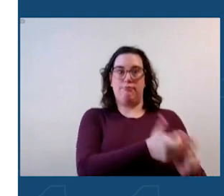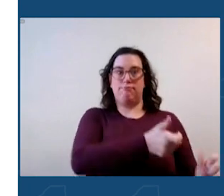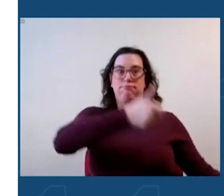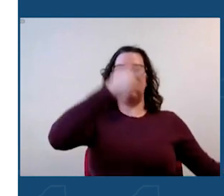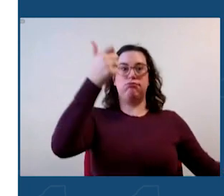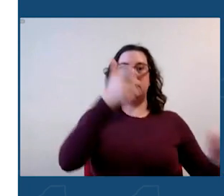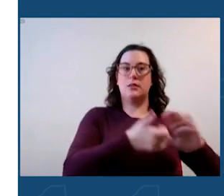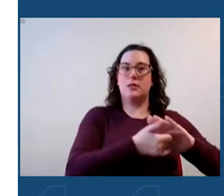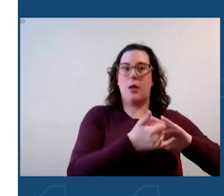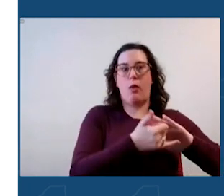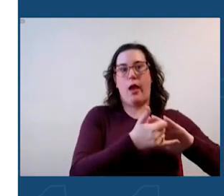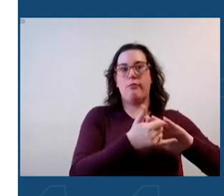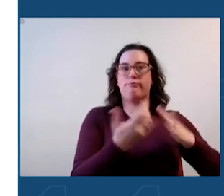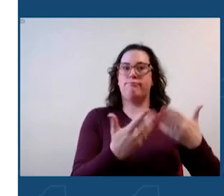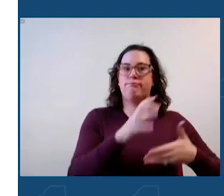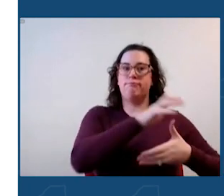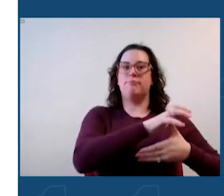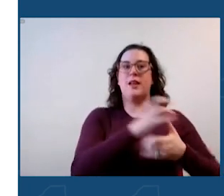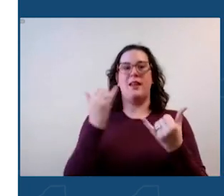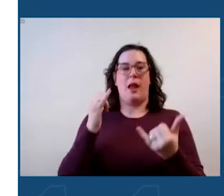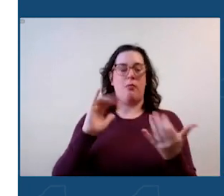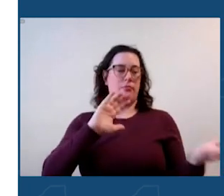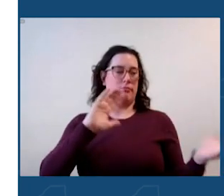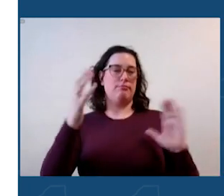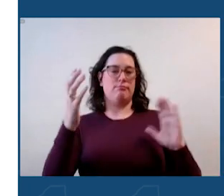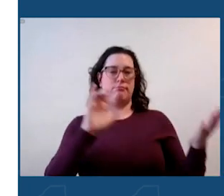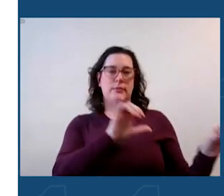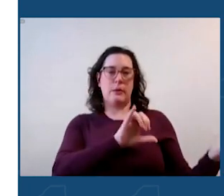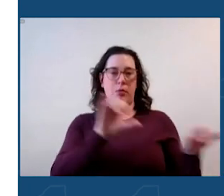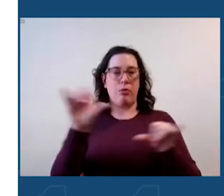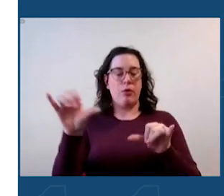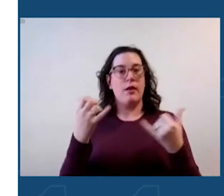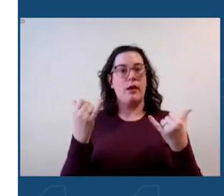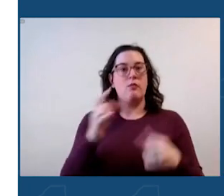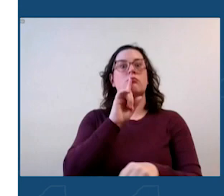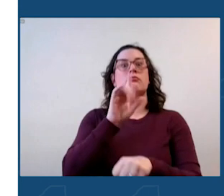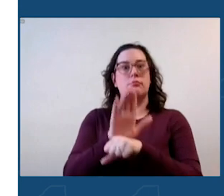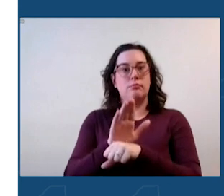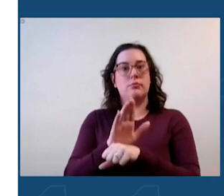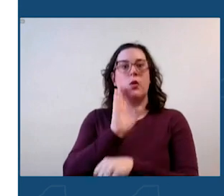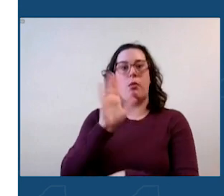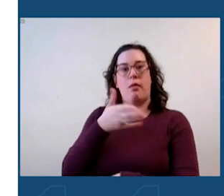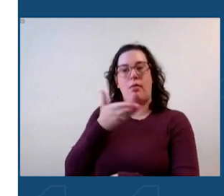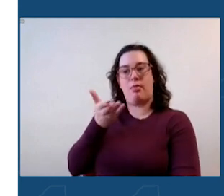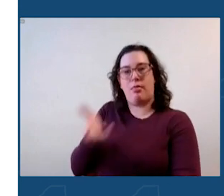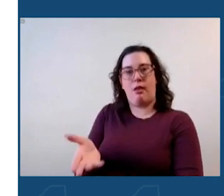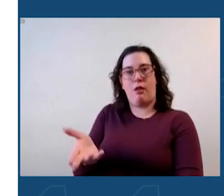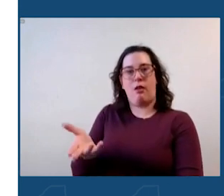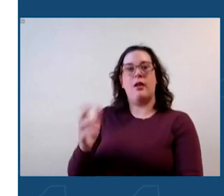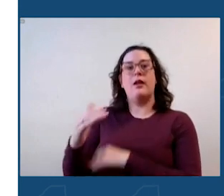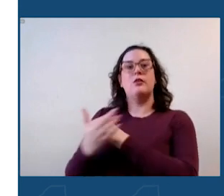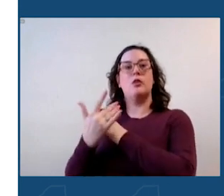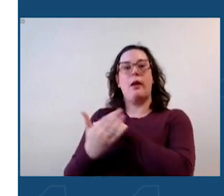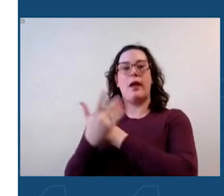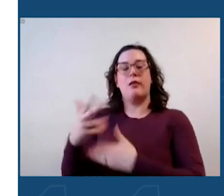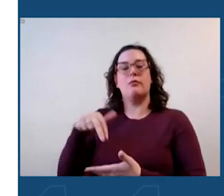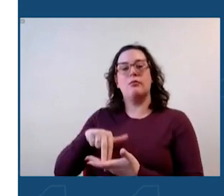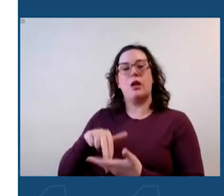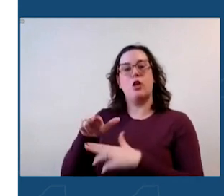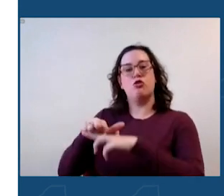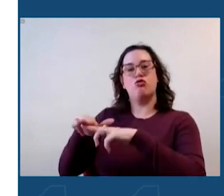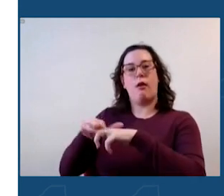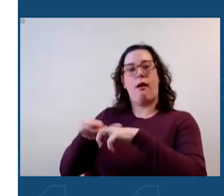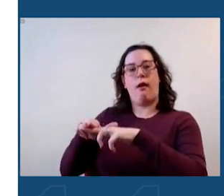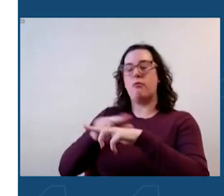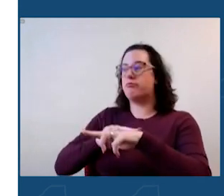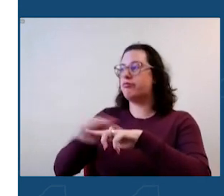lot. That means you're literally going to be standing on the platforms in Jamaica, and there's going to be a train coming every 2